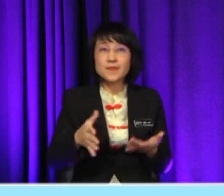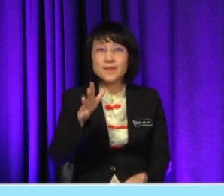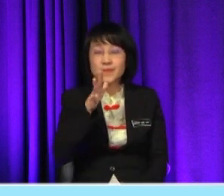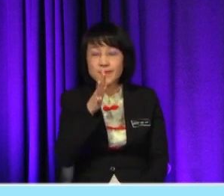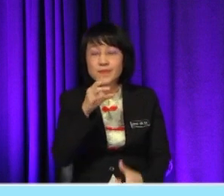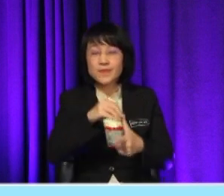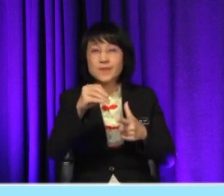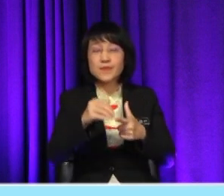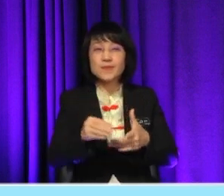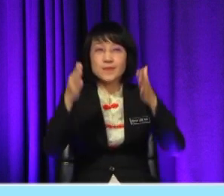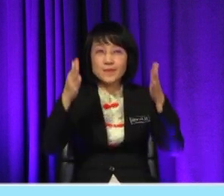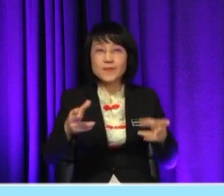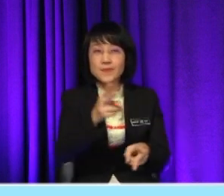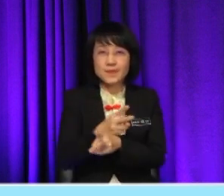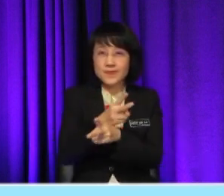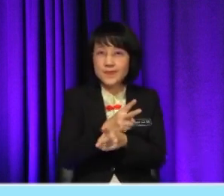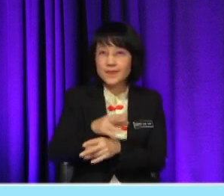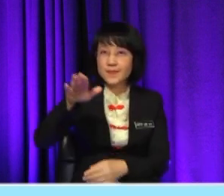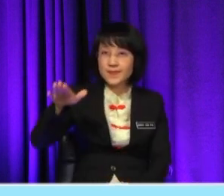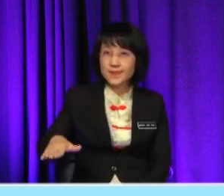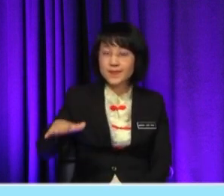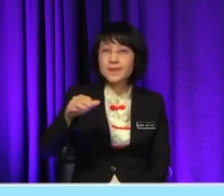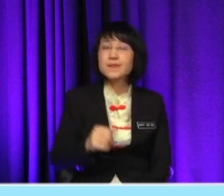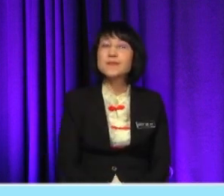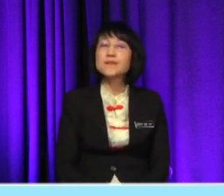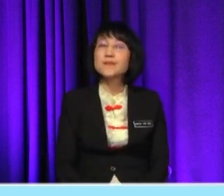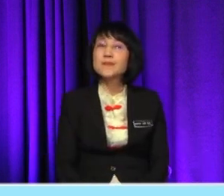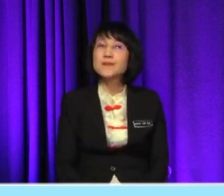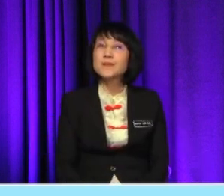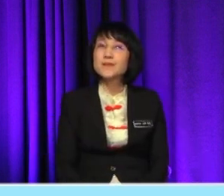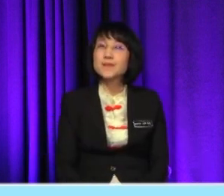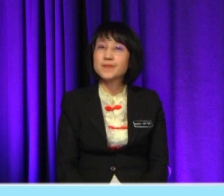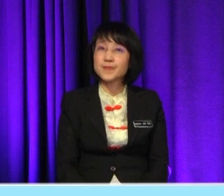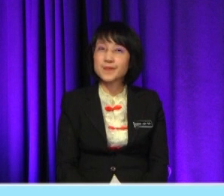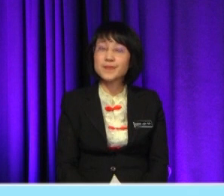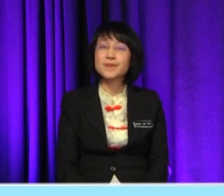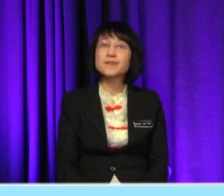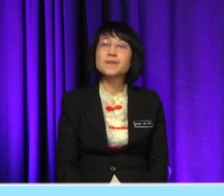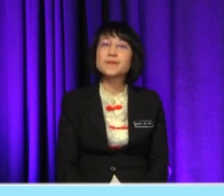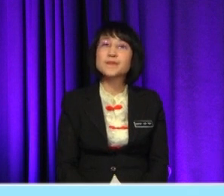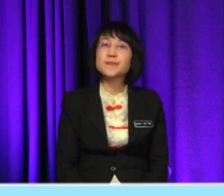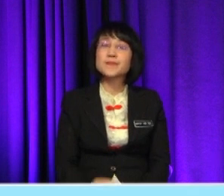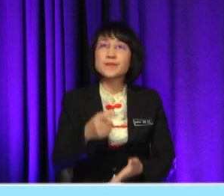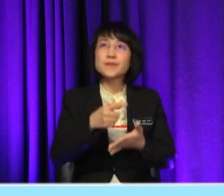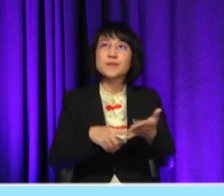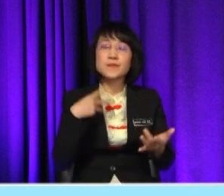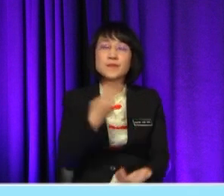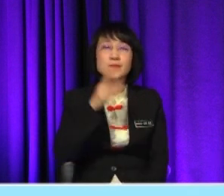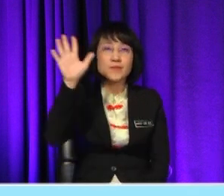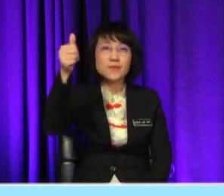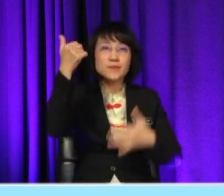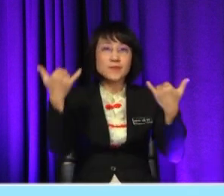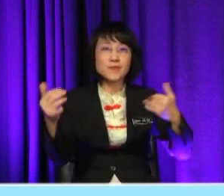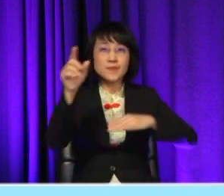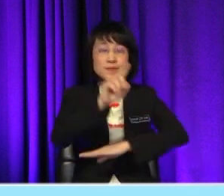the child. Now, in word terms or in what we have achieved today, we